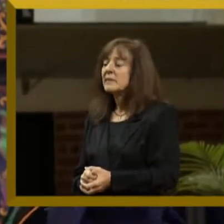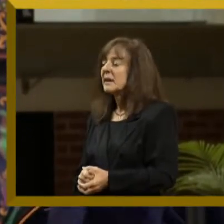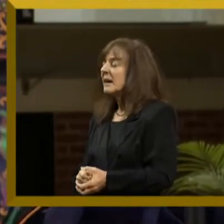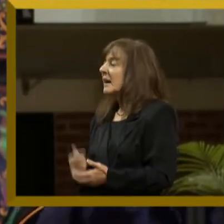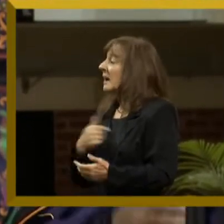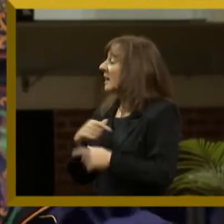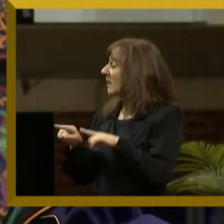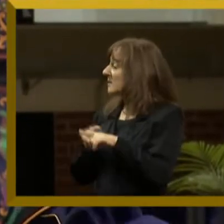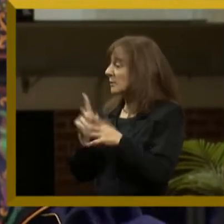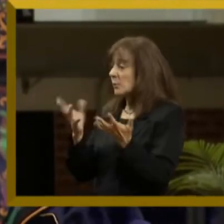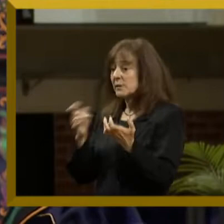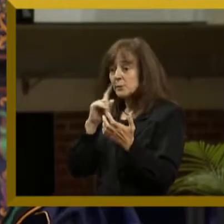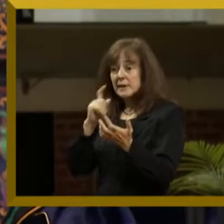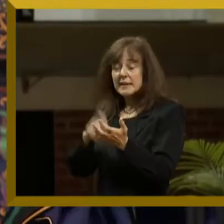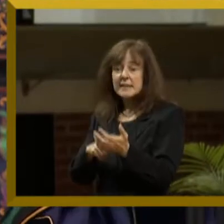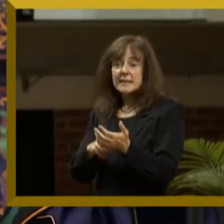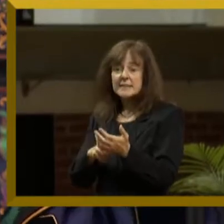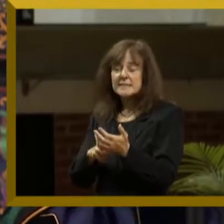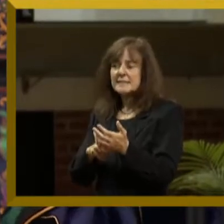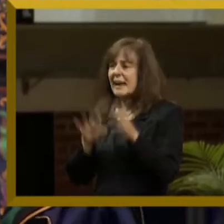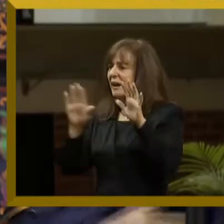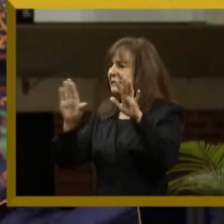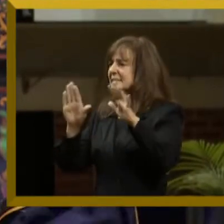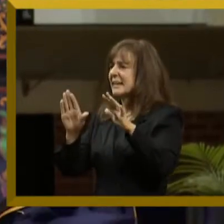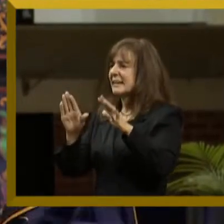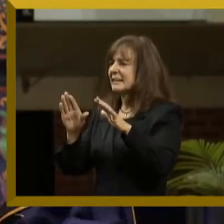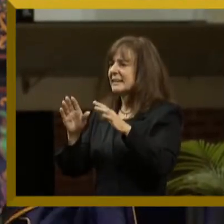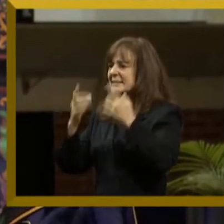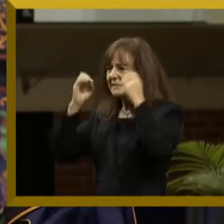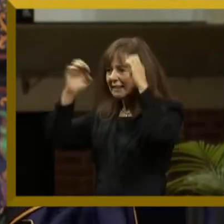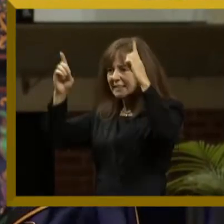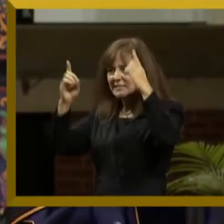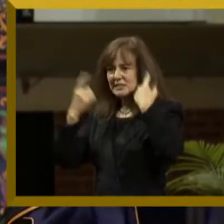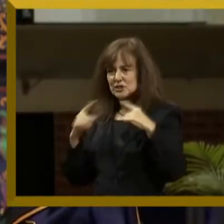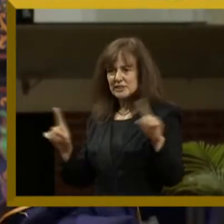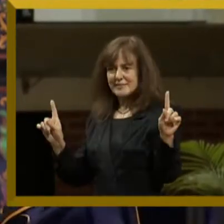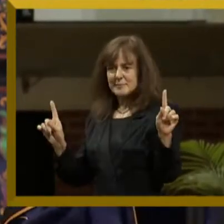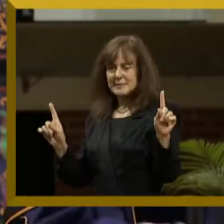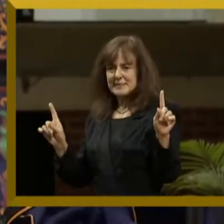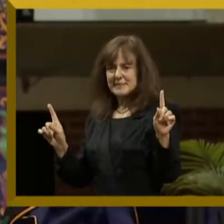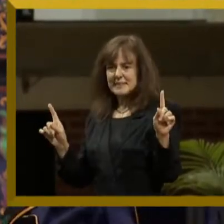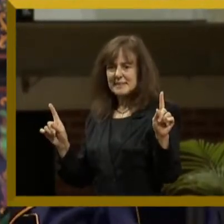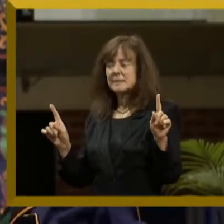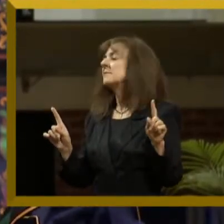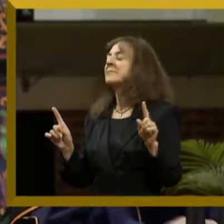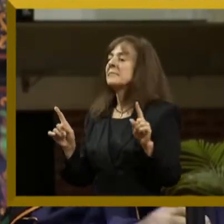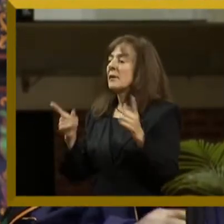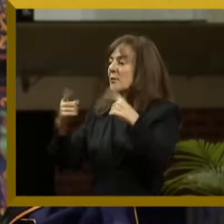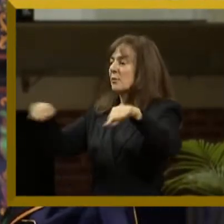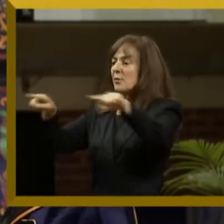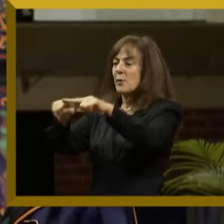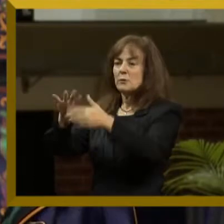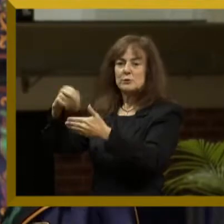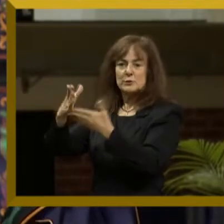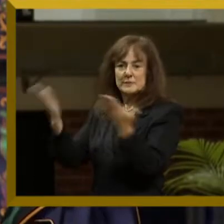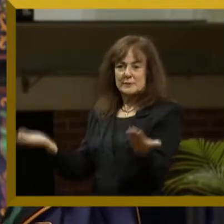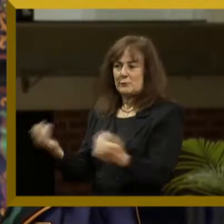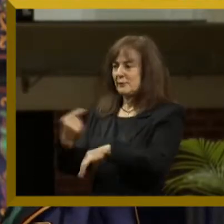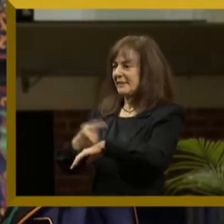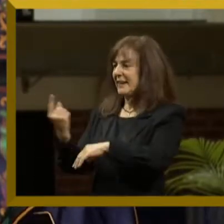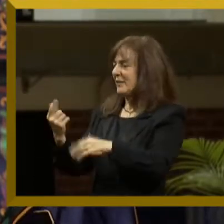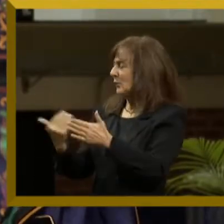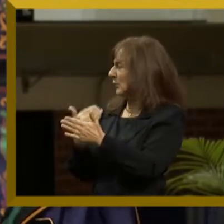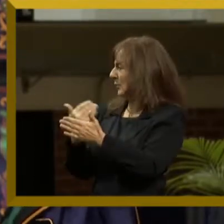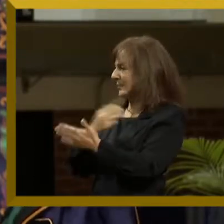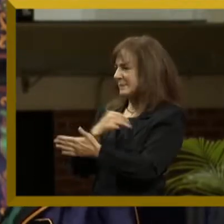I also want to recognize the outstanding scholastic achievement that among our students here today. The